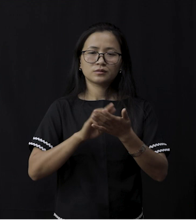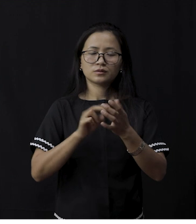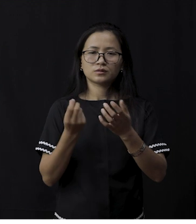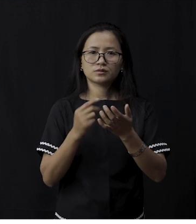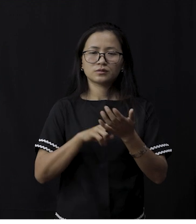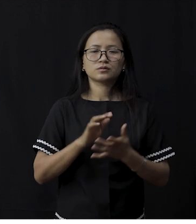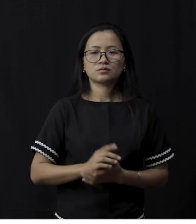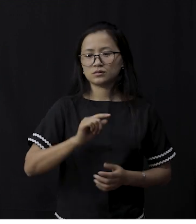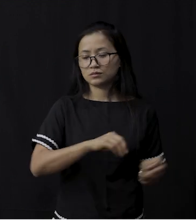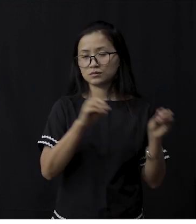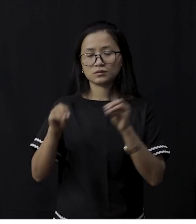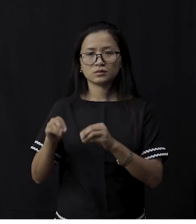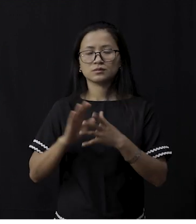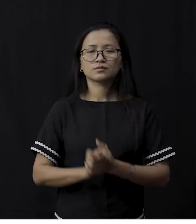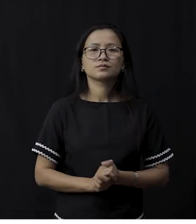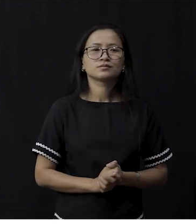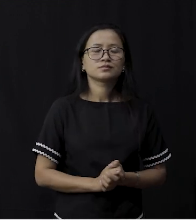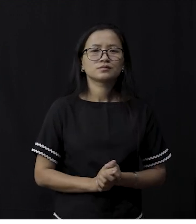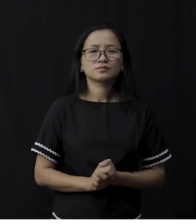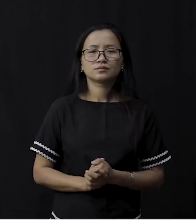on with the next one.